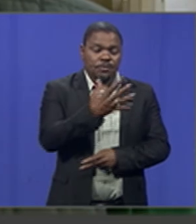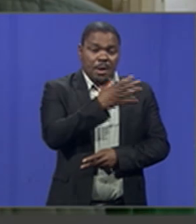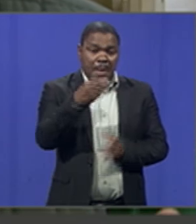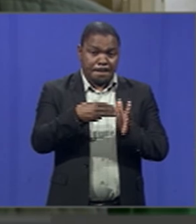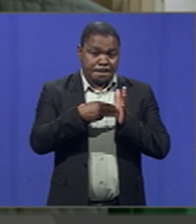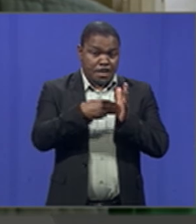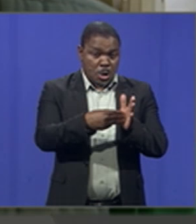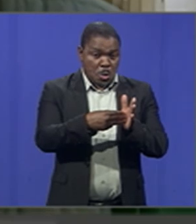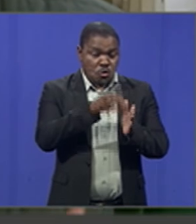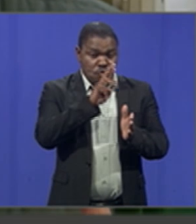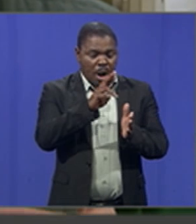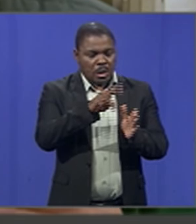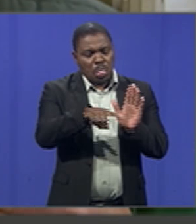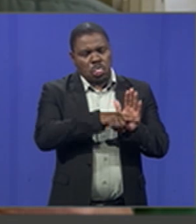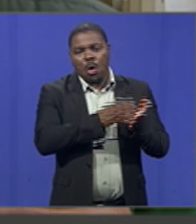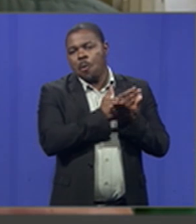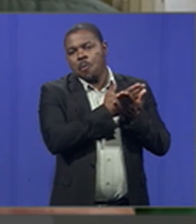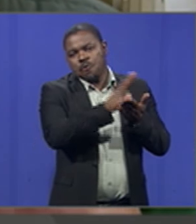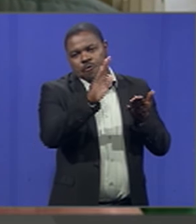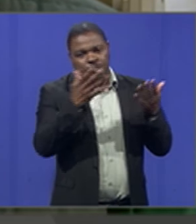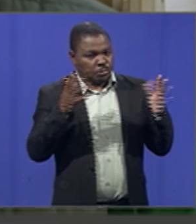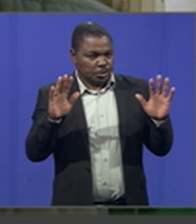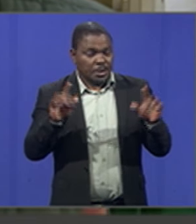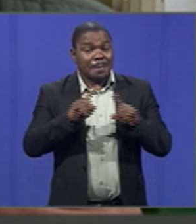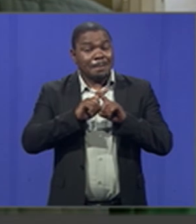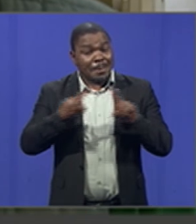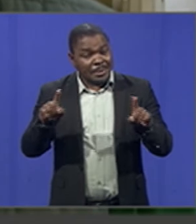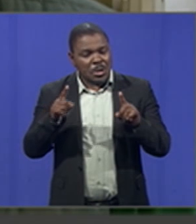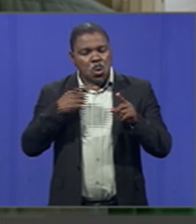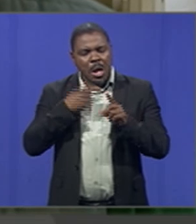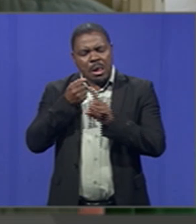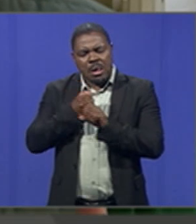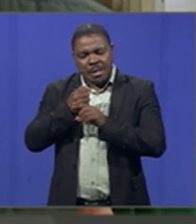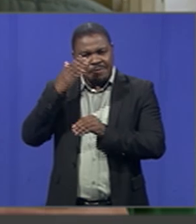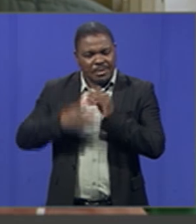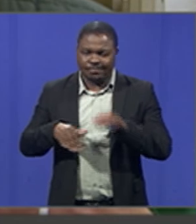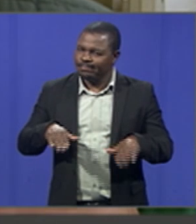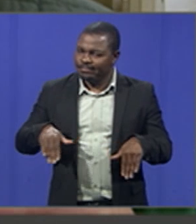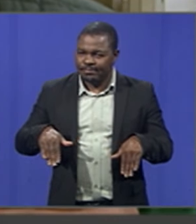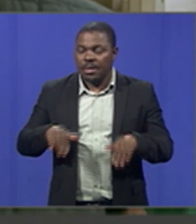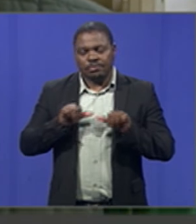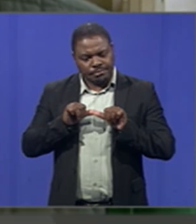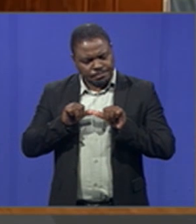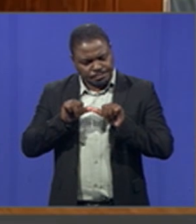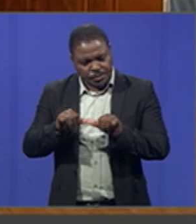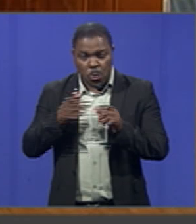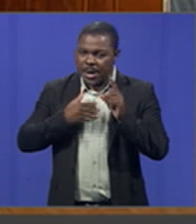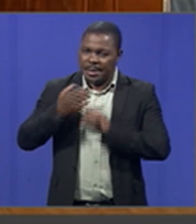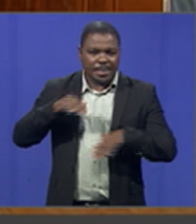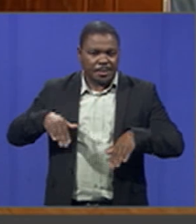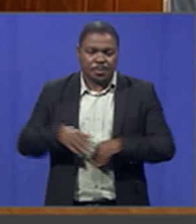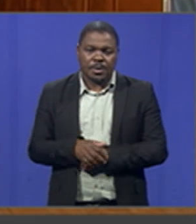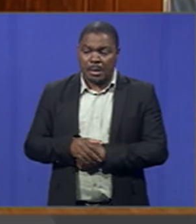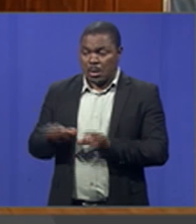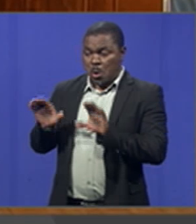million rand in debt. But the battle is not yet complete. The battle is not yet won. Lekoko le